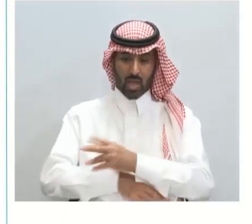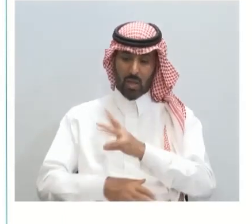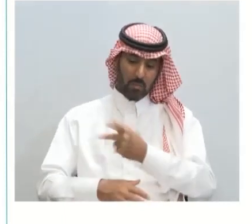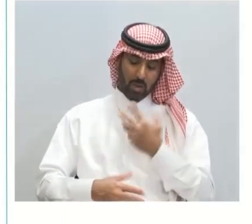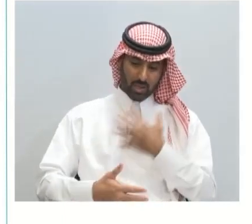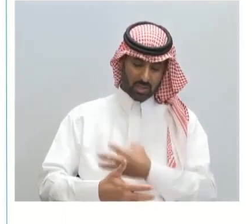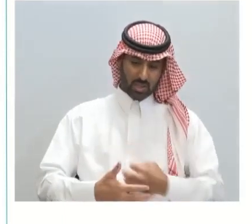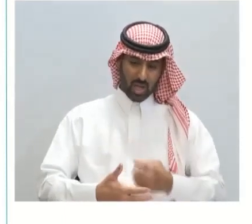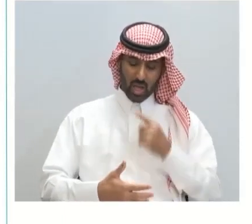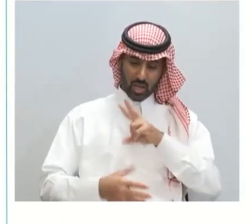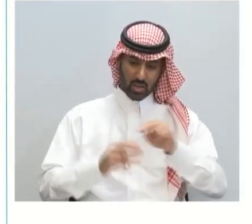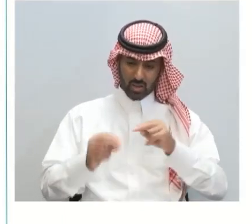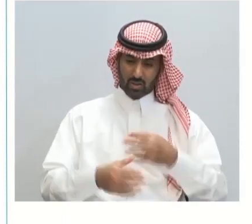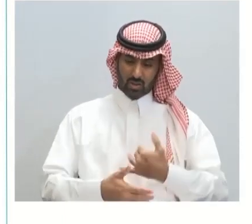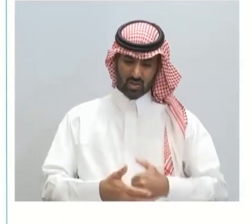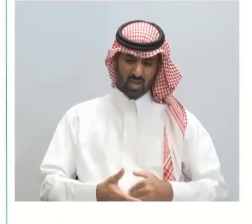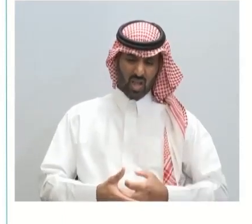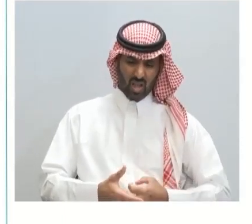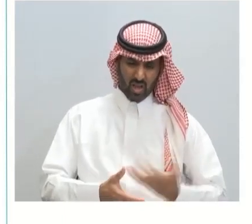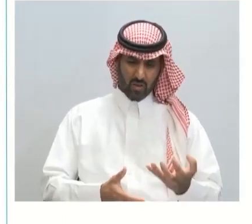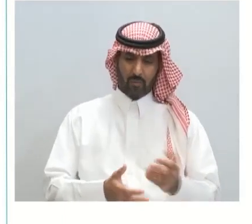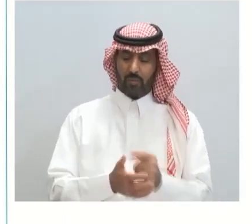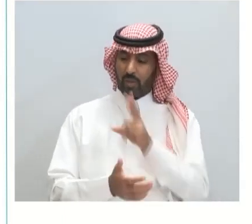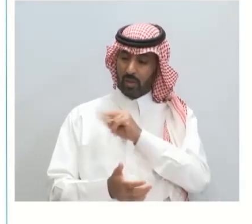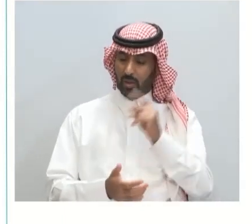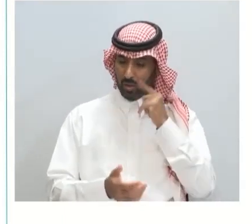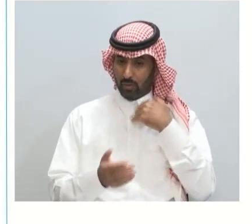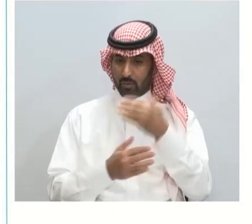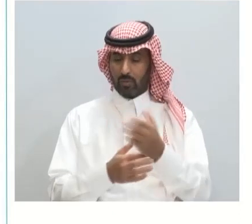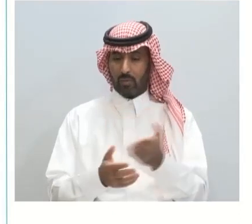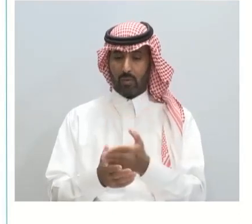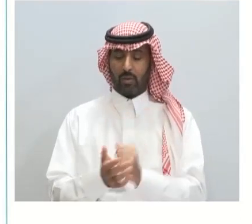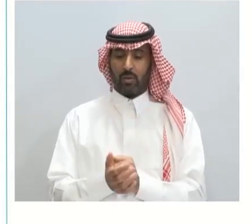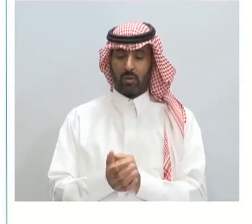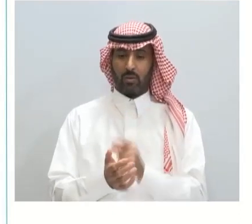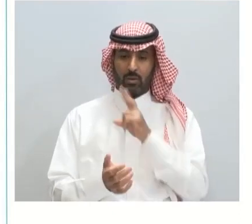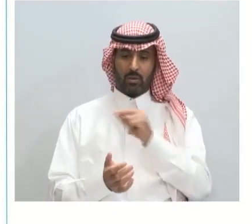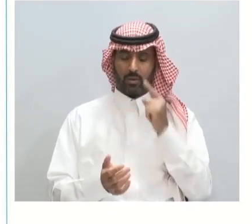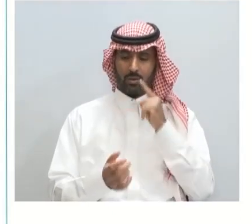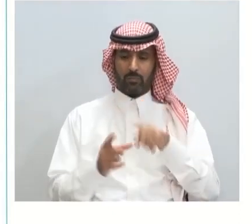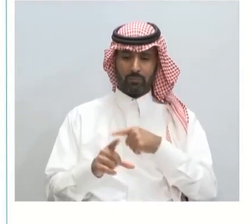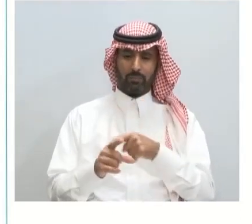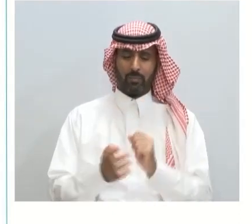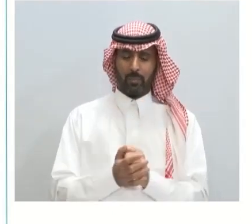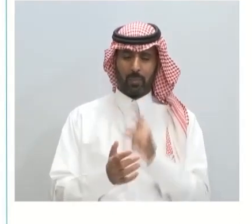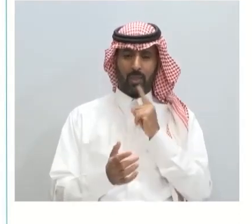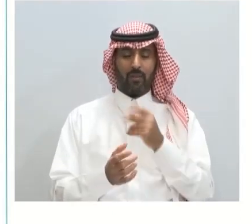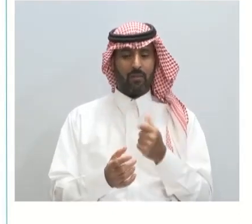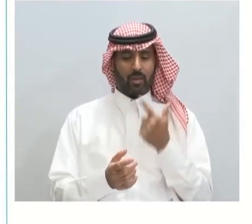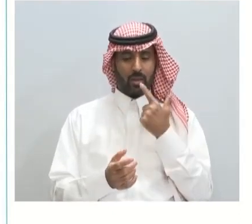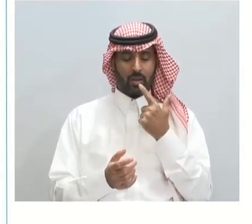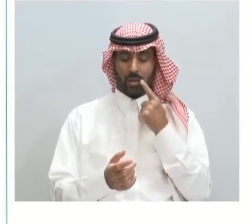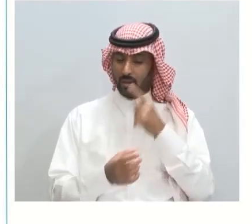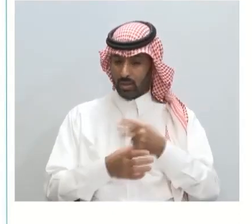have her colon removed. There are also some controversial downsides to genetic testing. The value of